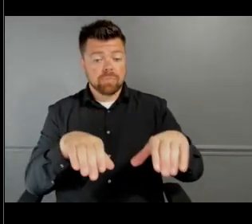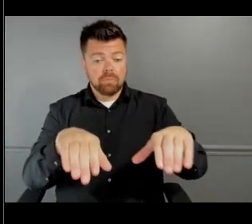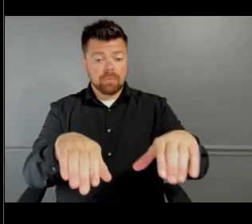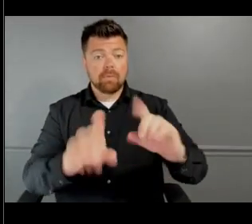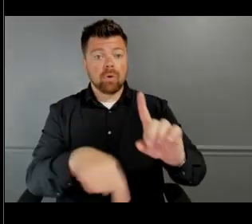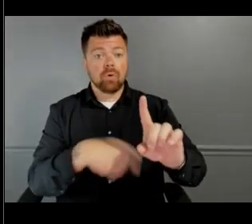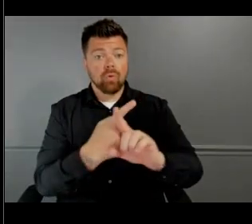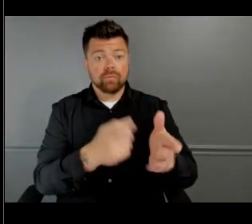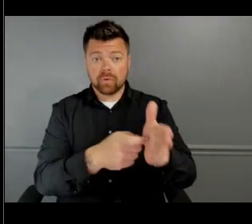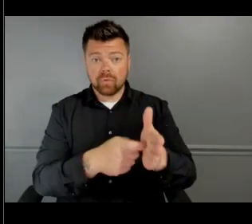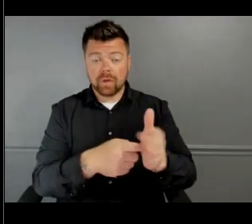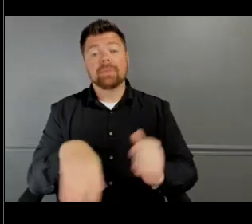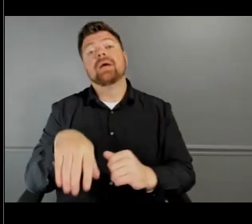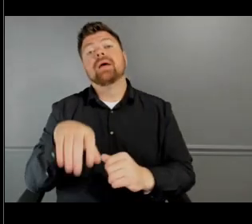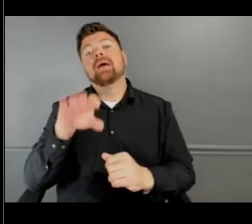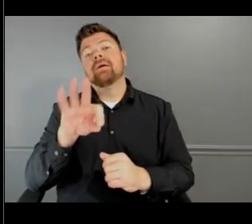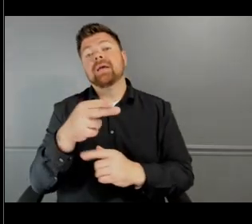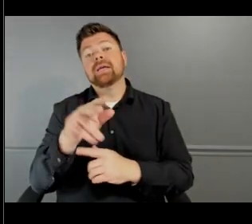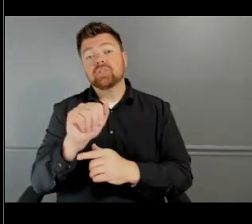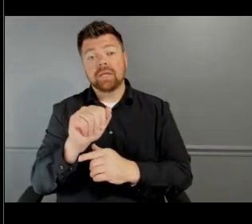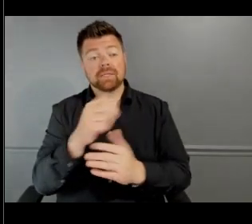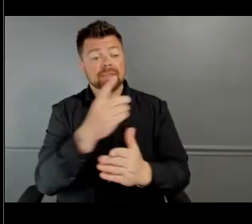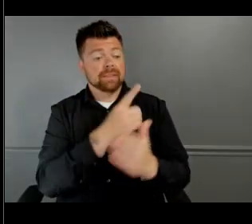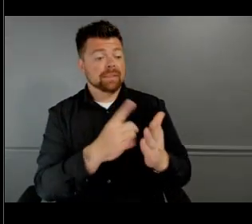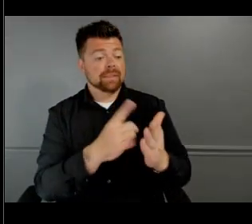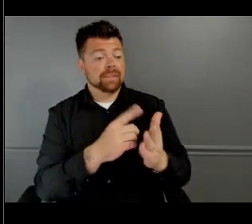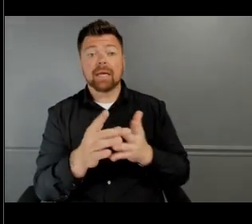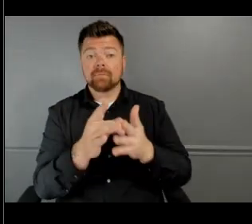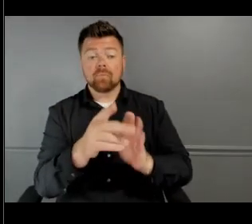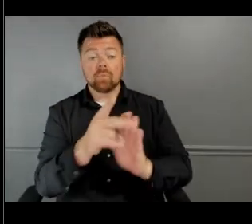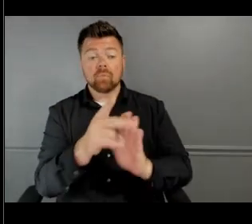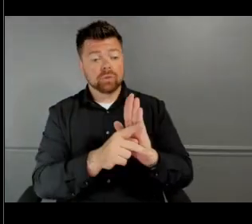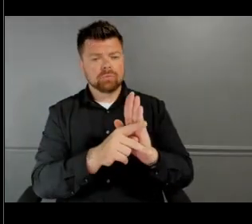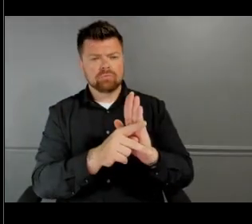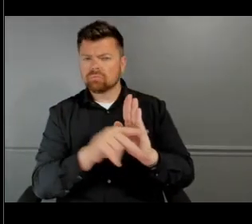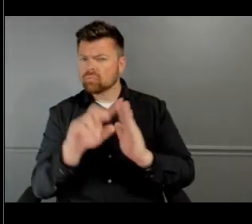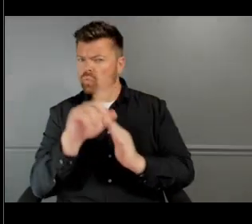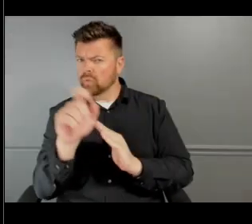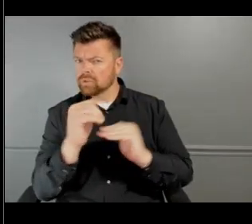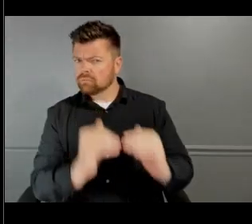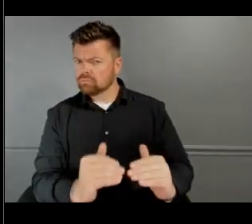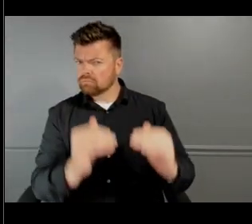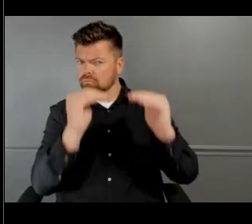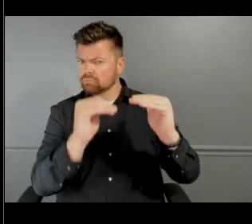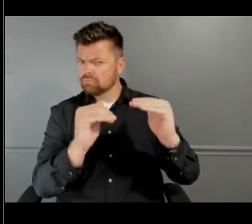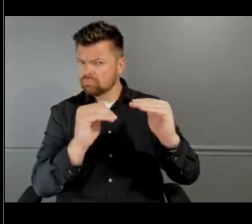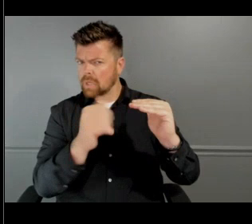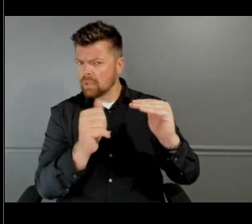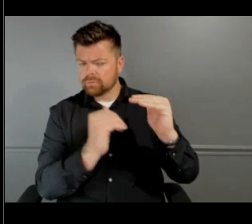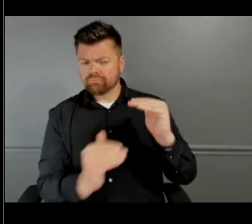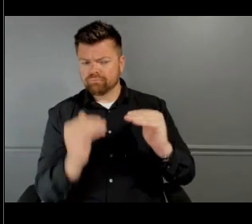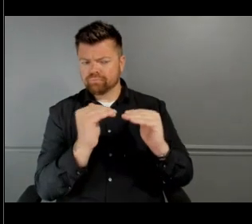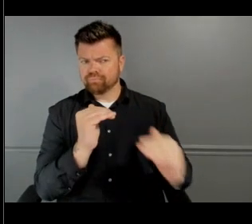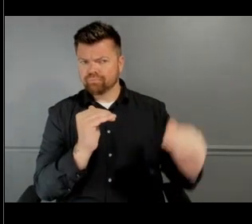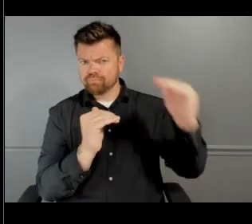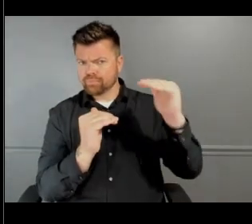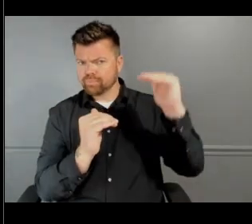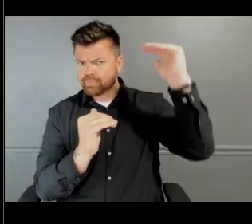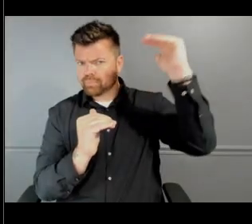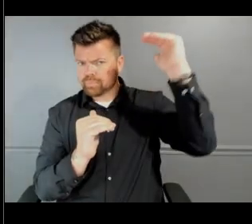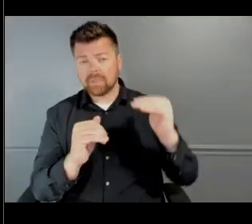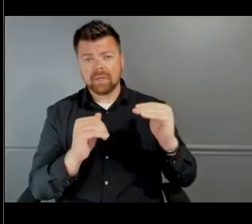the FHA design guidelines, are the units above still subject to the FHA as far